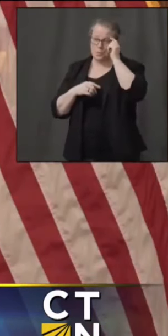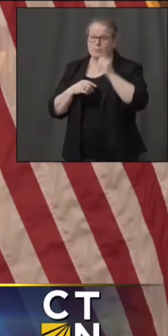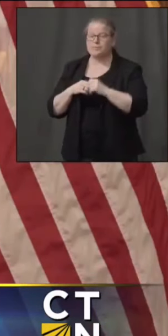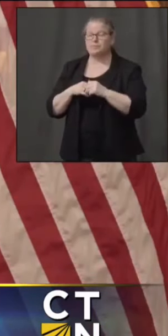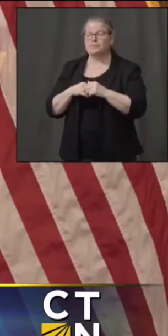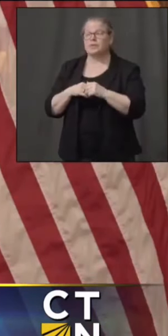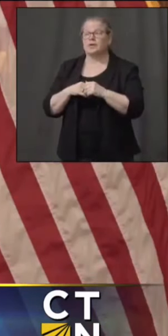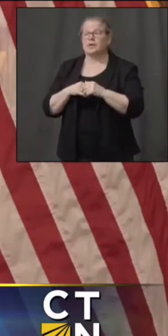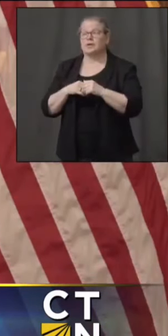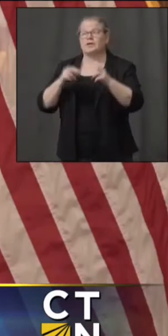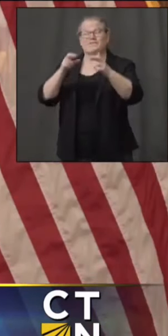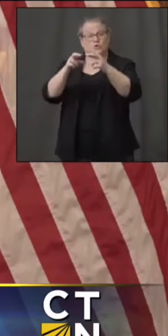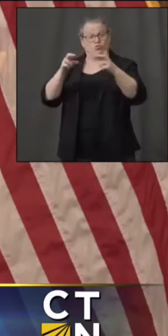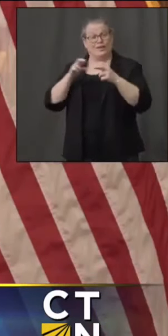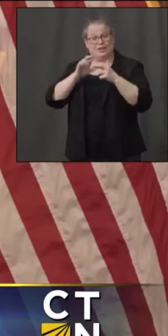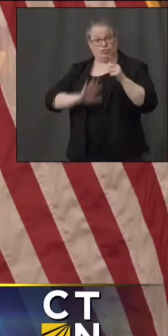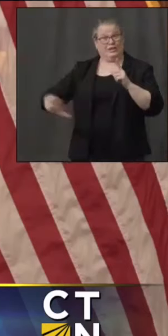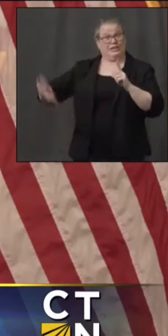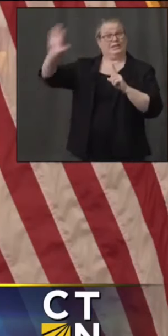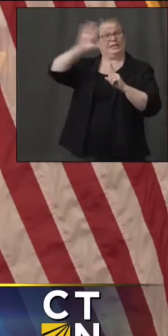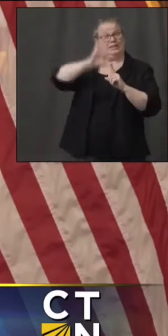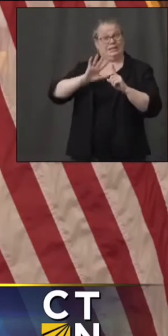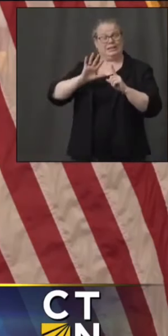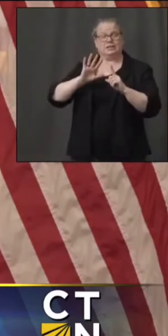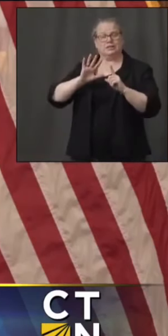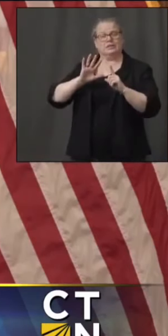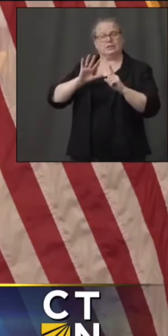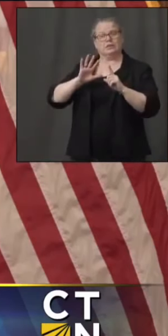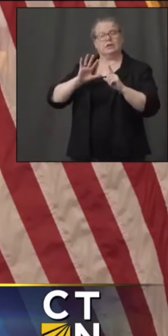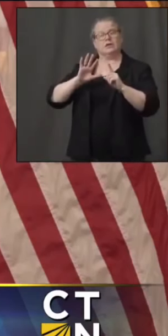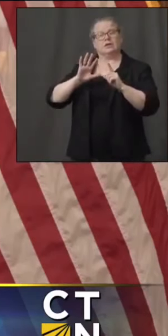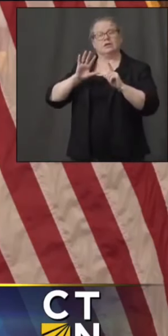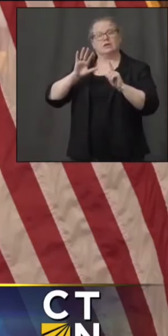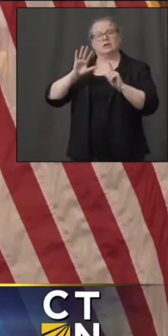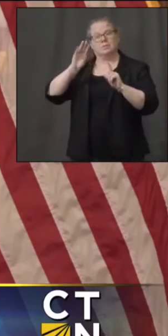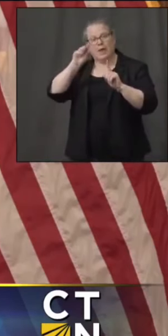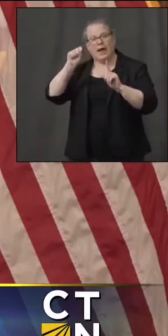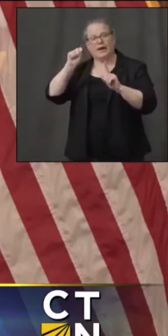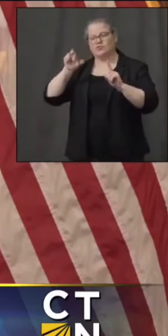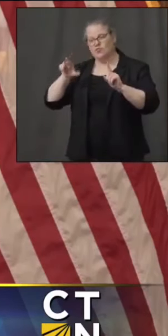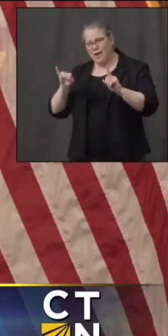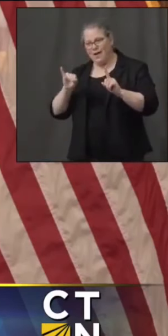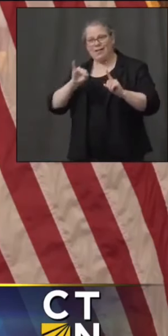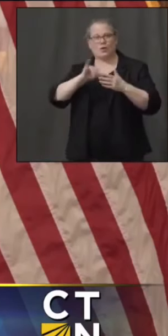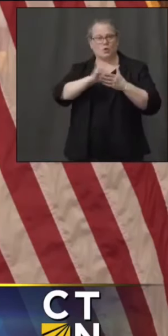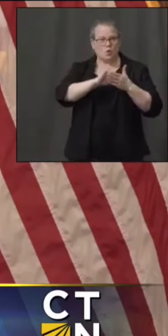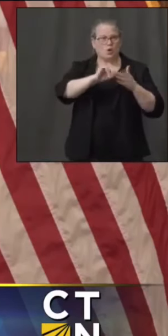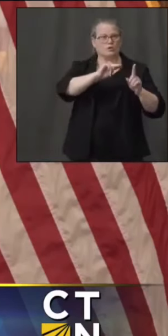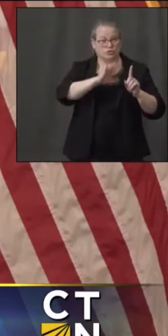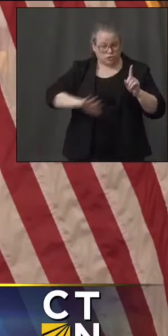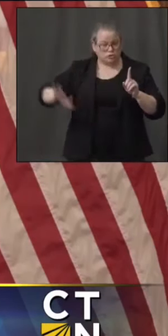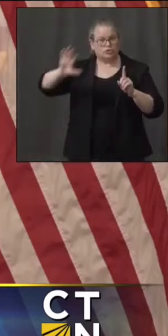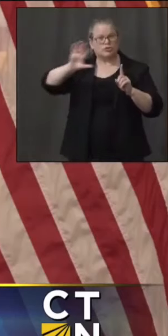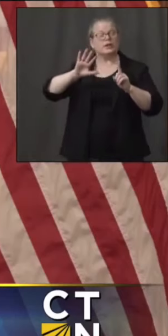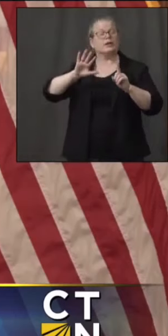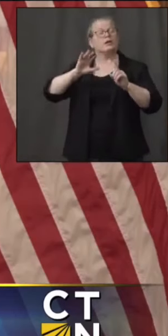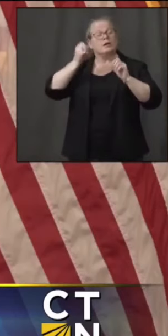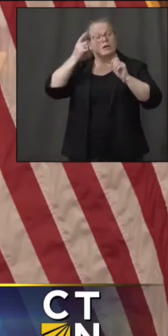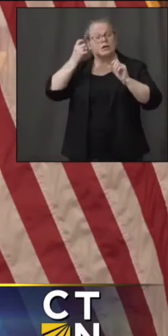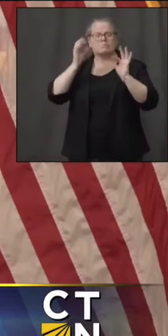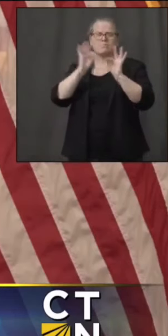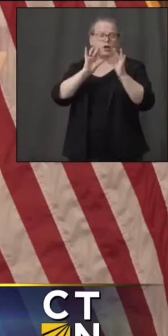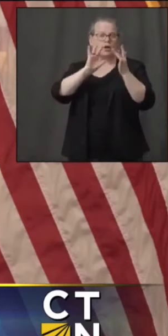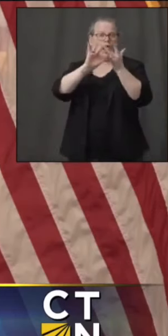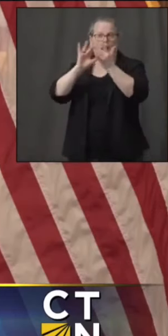about constant coordination, constant communication, and understanding the decisions that are happening in each individual state and understanding how it